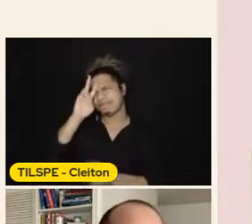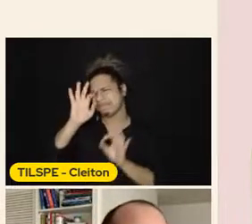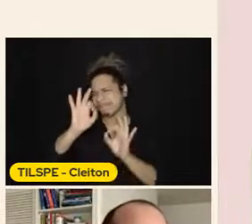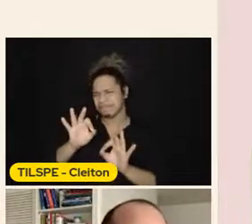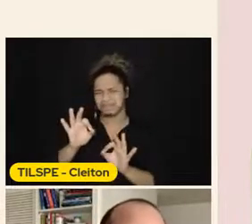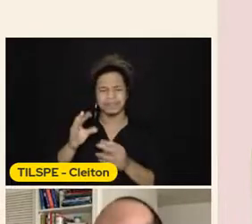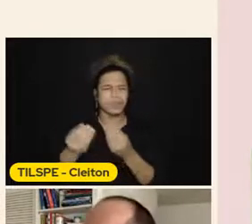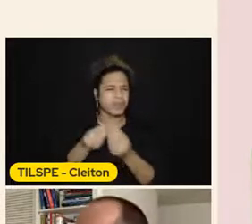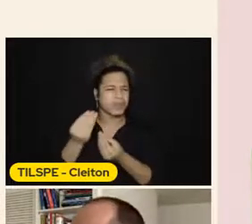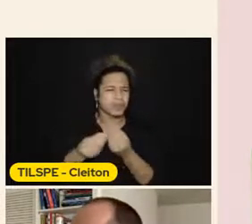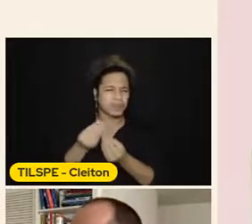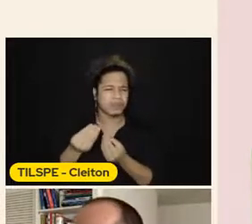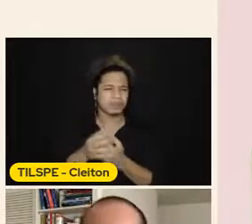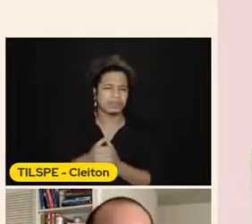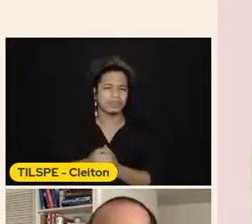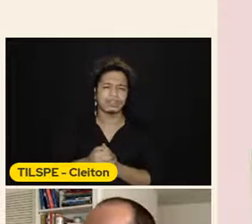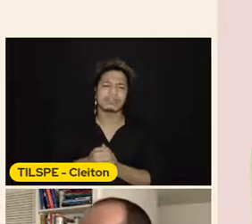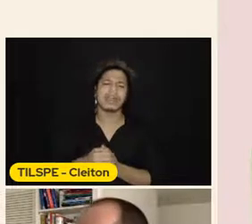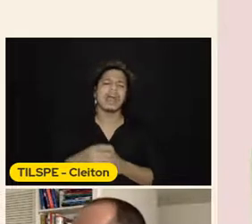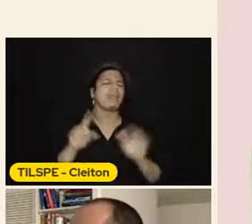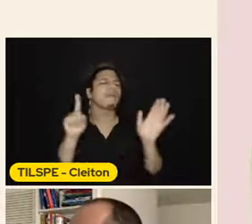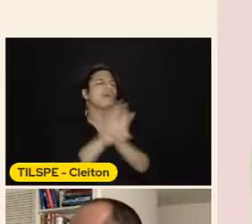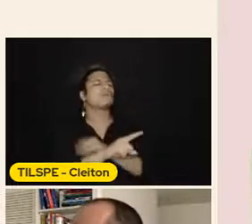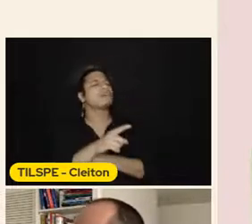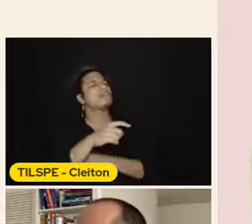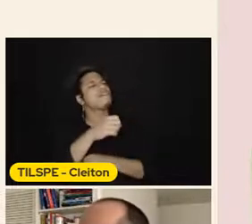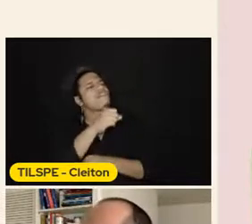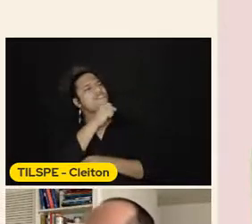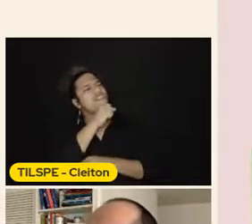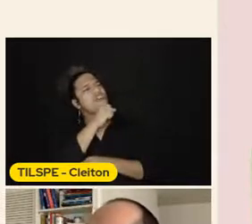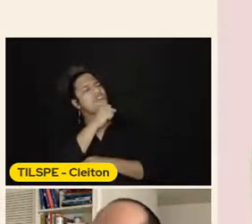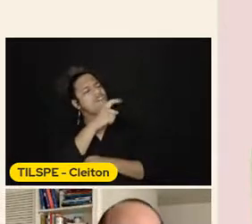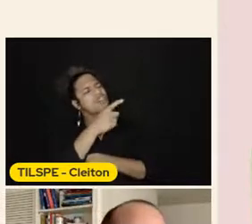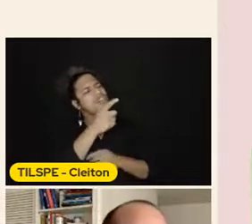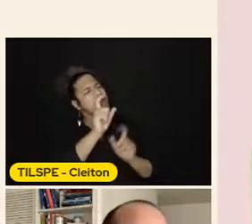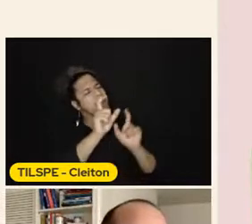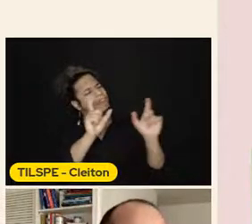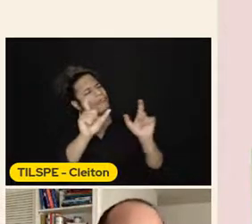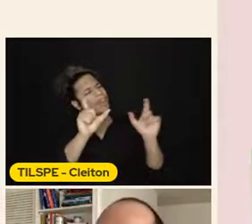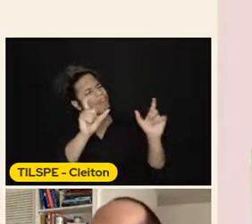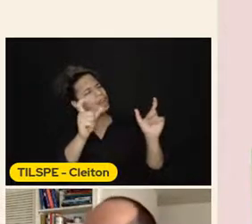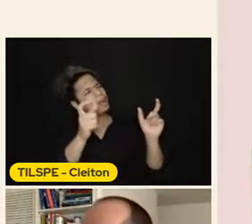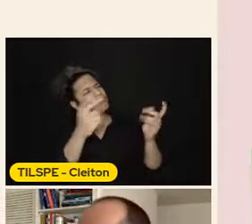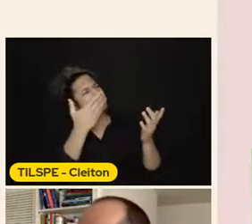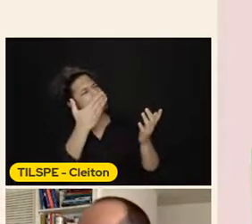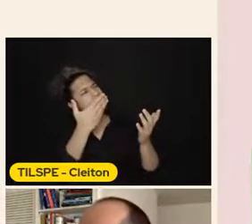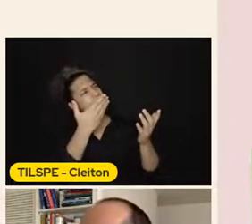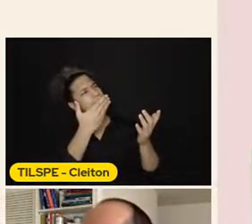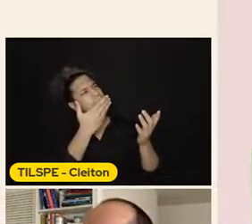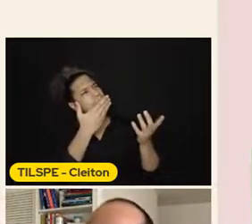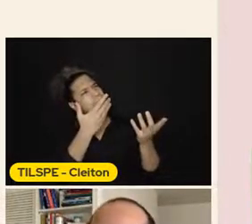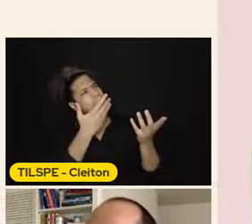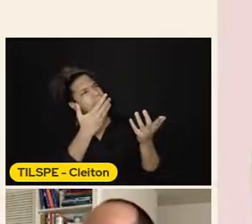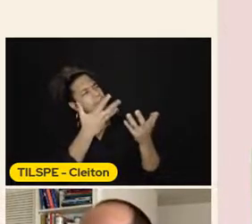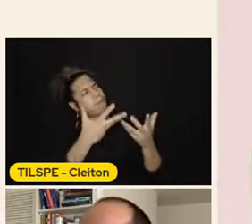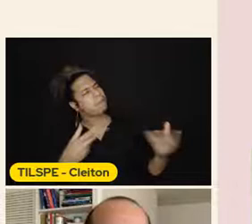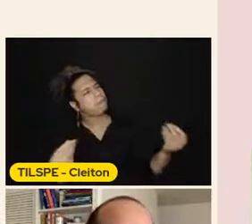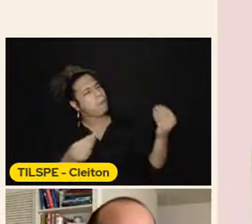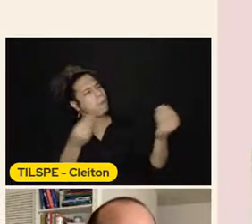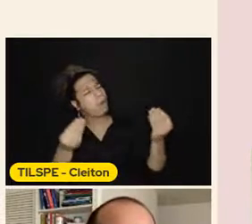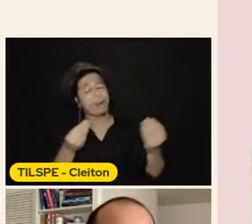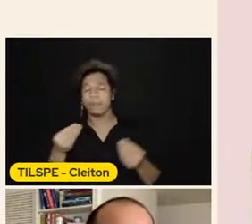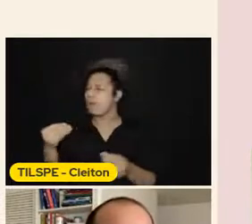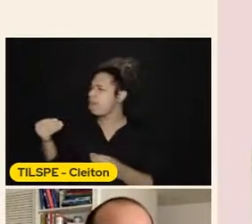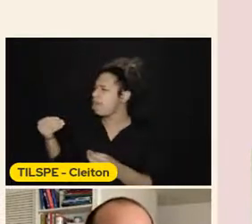do you lose your words, Grandpa?" she asked. "They took them away," he answered. "Where did I take